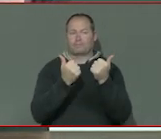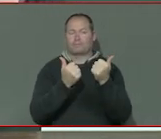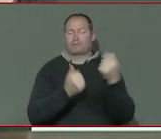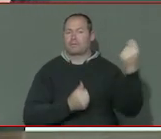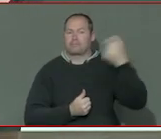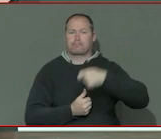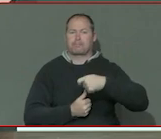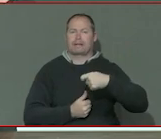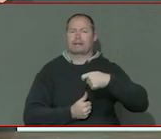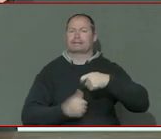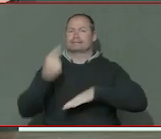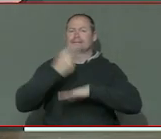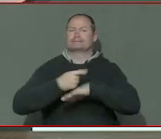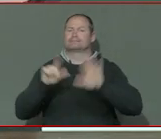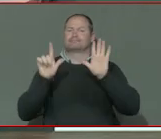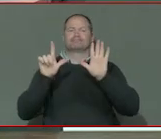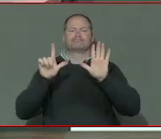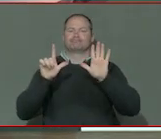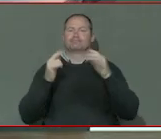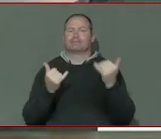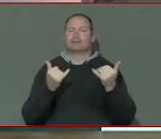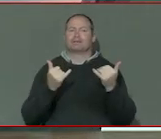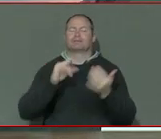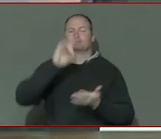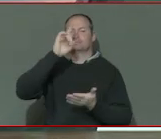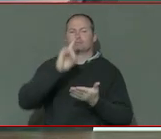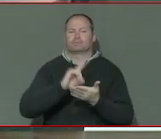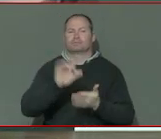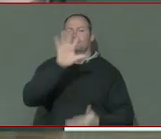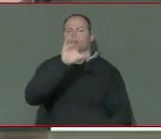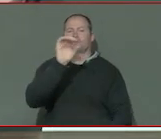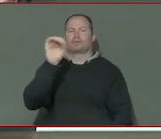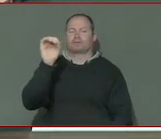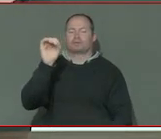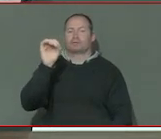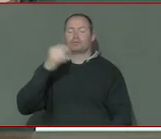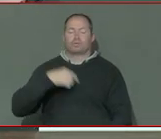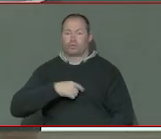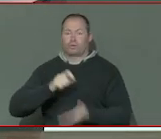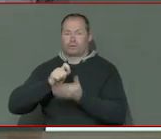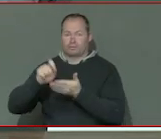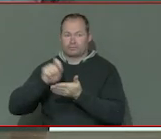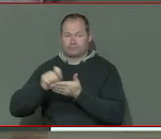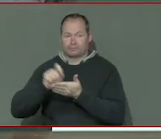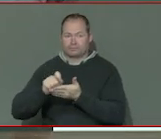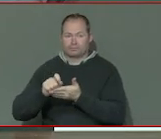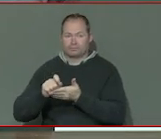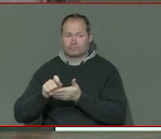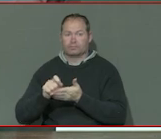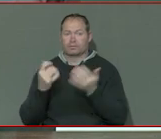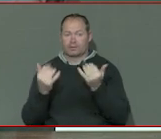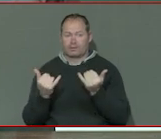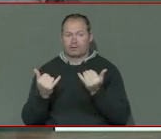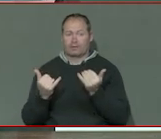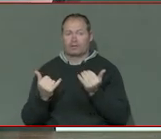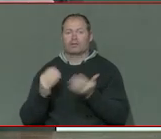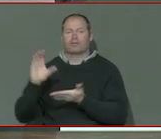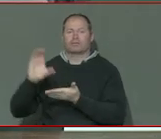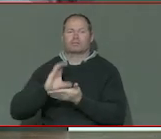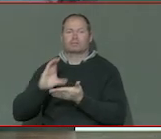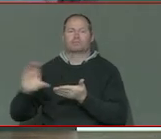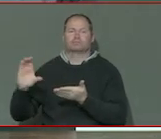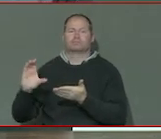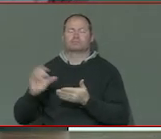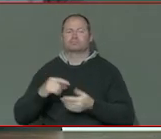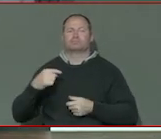days. Therefore, the discount of 500 Rand recorded by us in the creditor's ledger must be cancelled. So what did